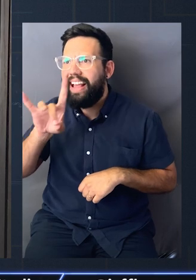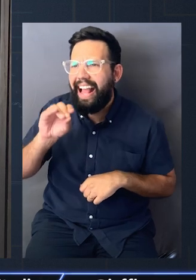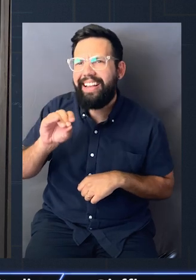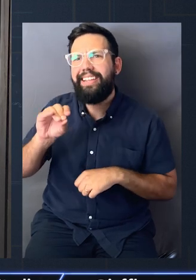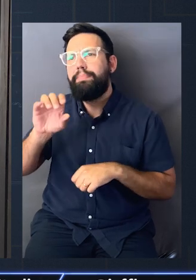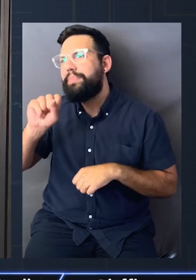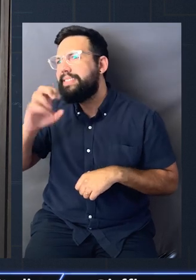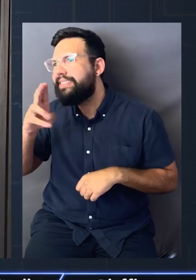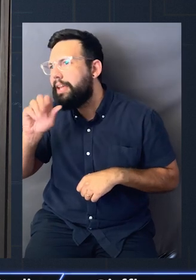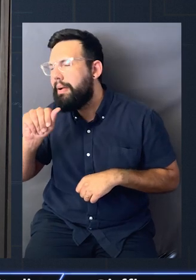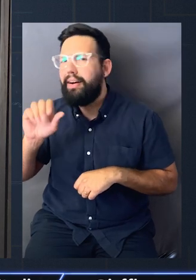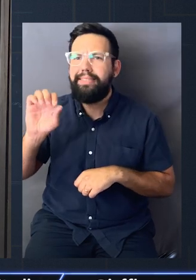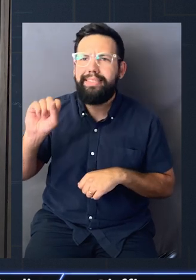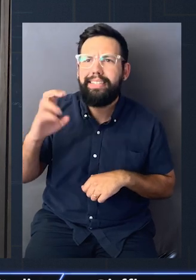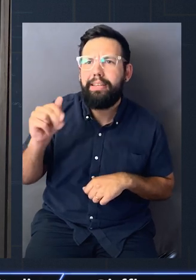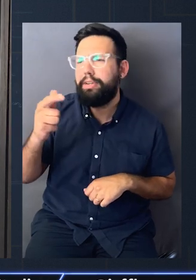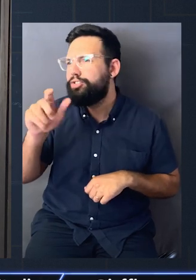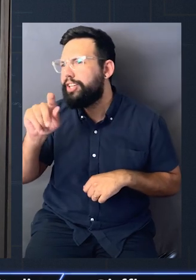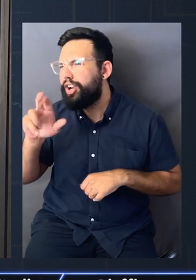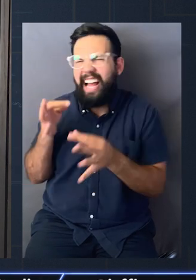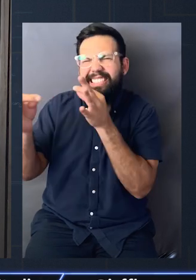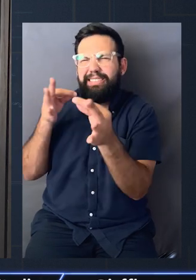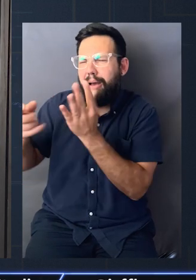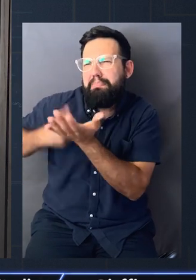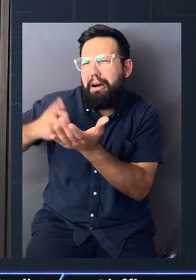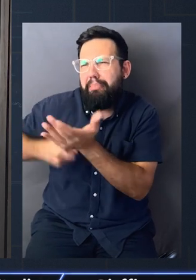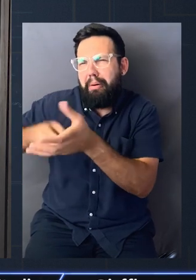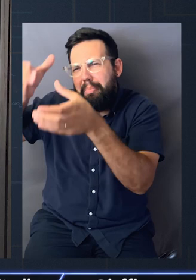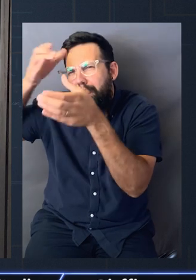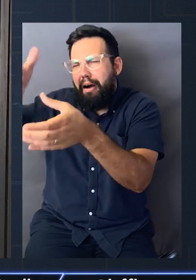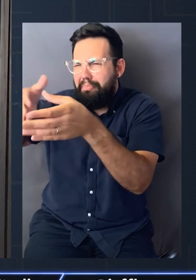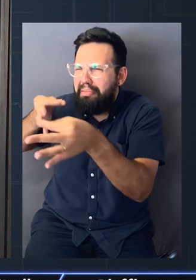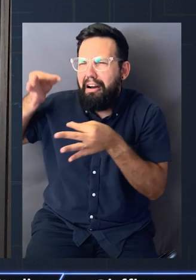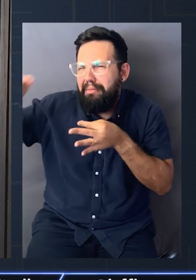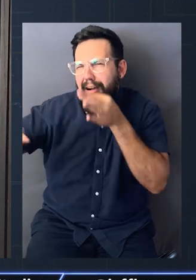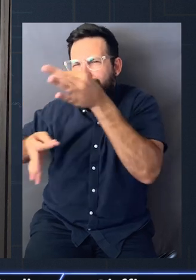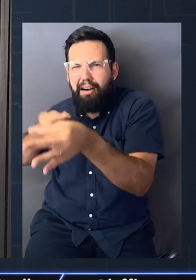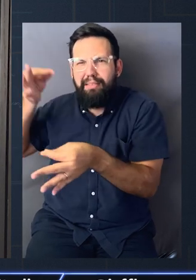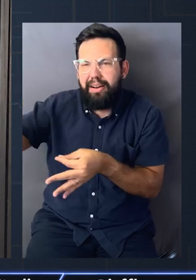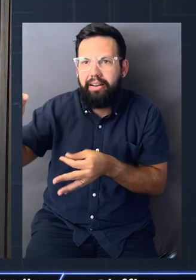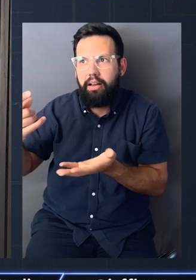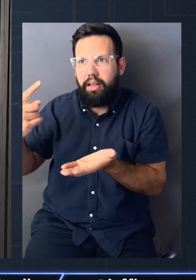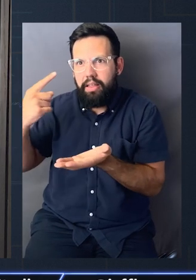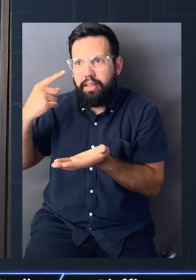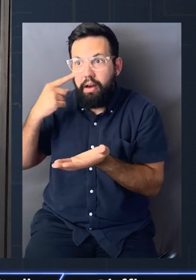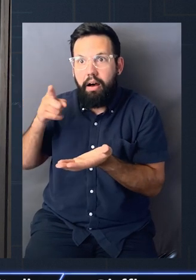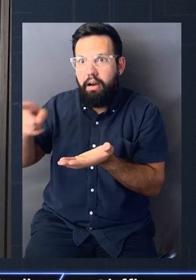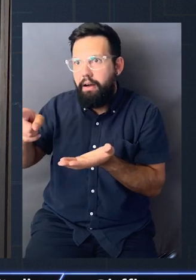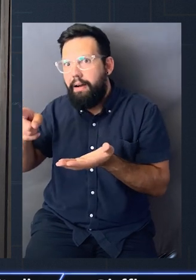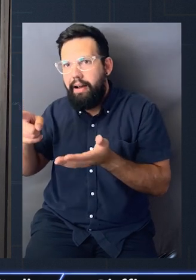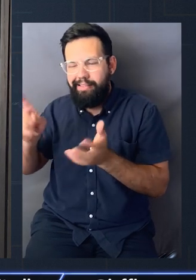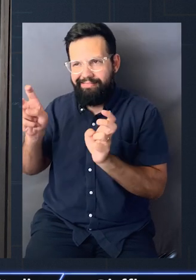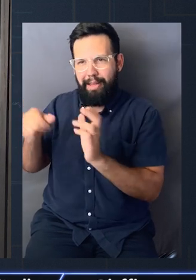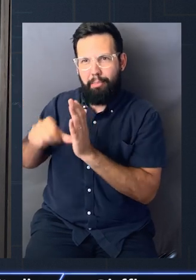the schemas, the schema generators, every deep, geeky thing I could think of. And I really thought, I was like